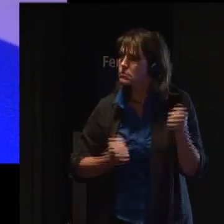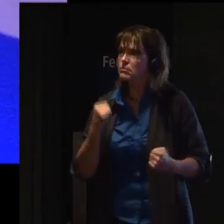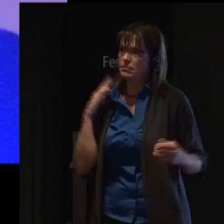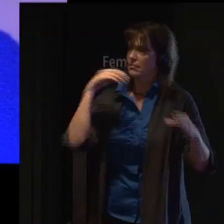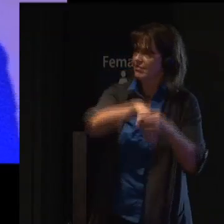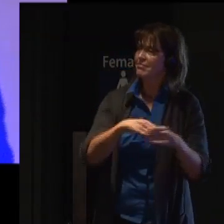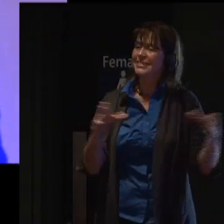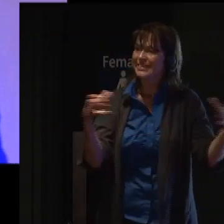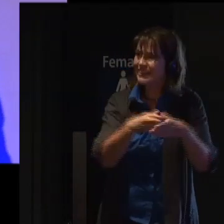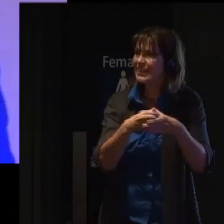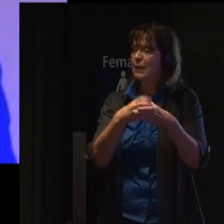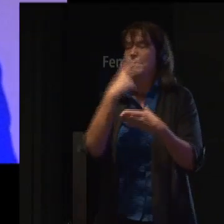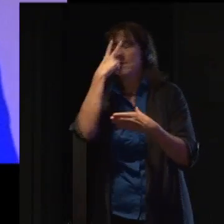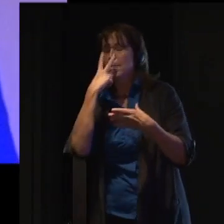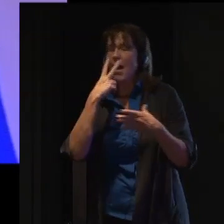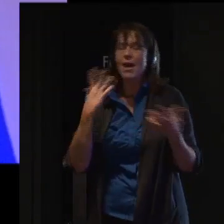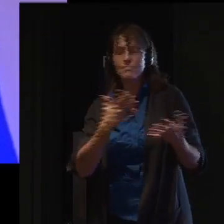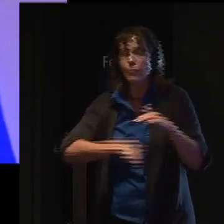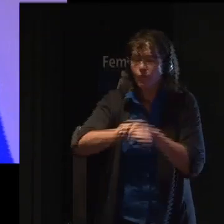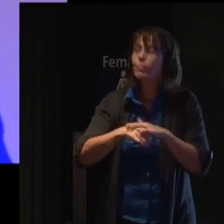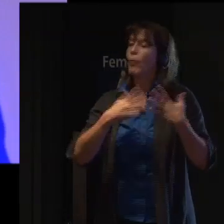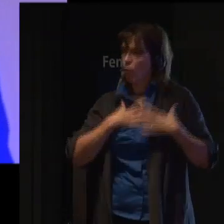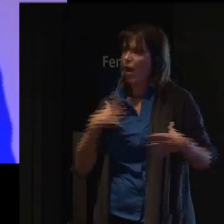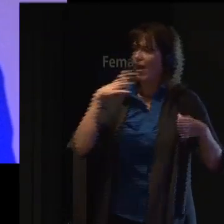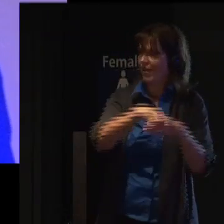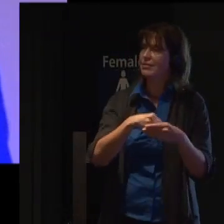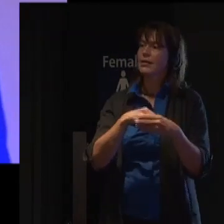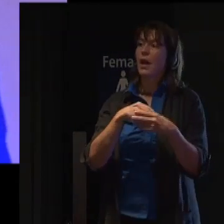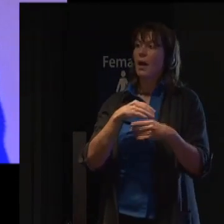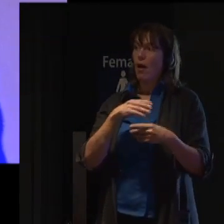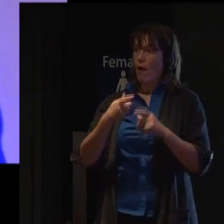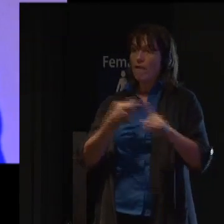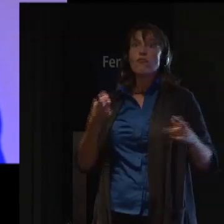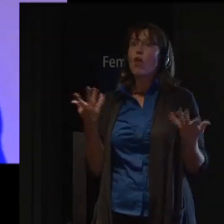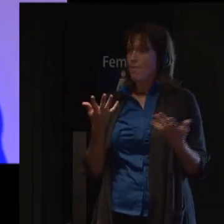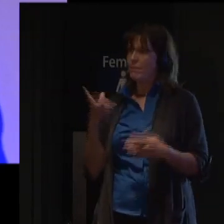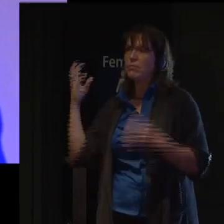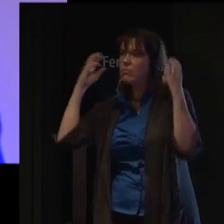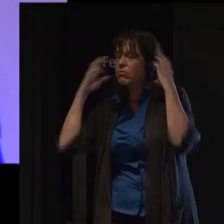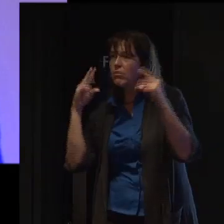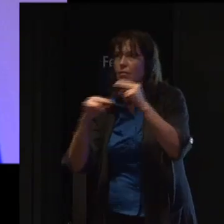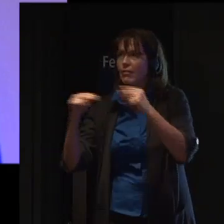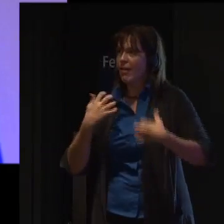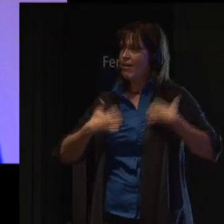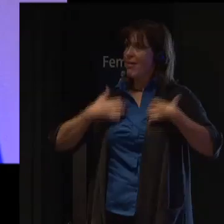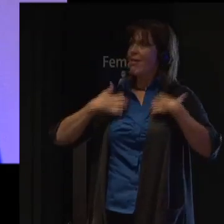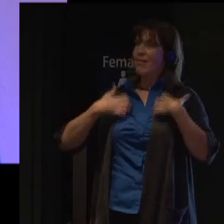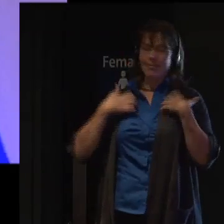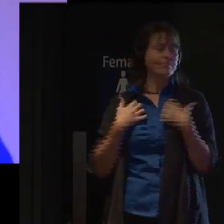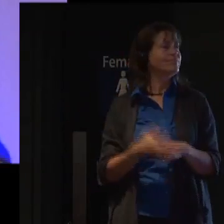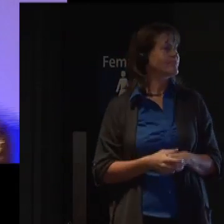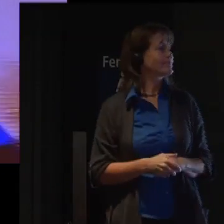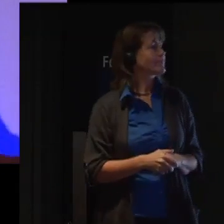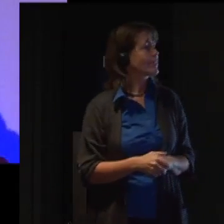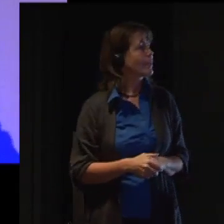being part of the group. Let me just pass through the technical background, just